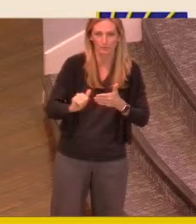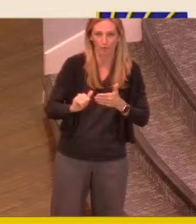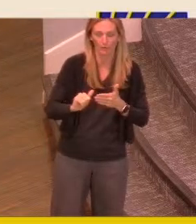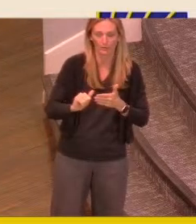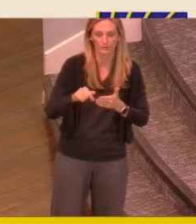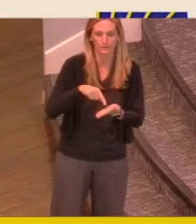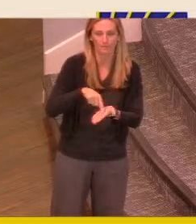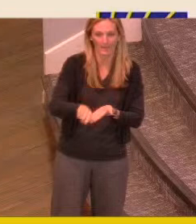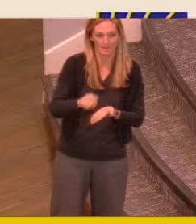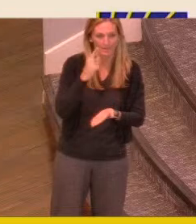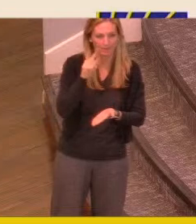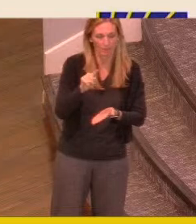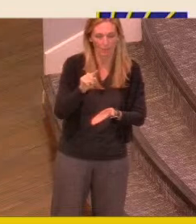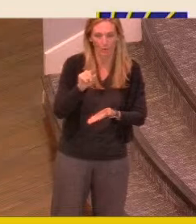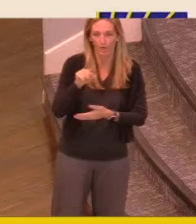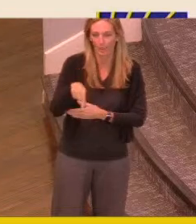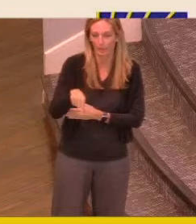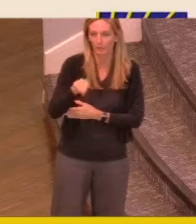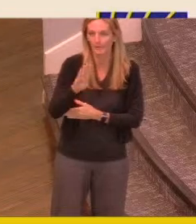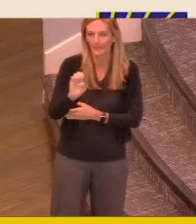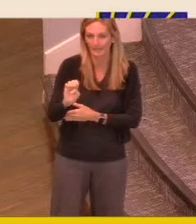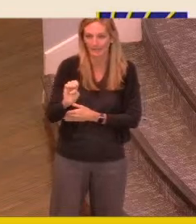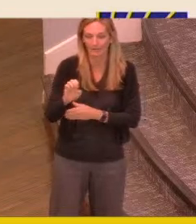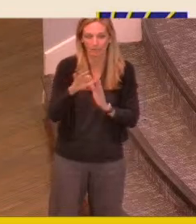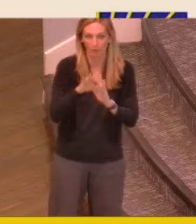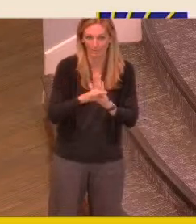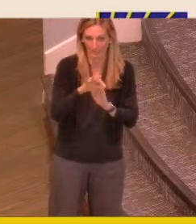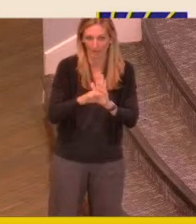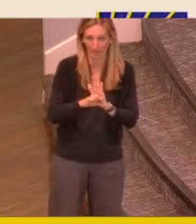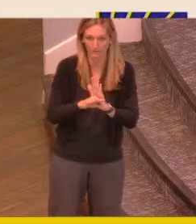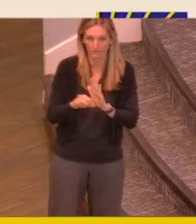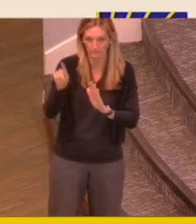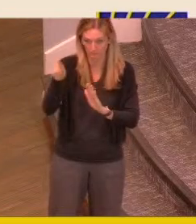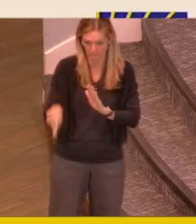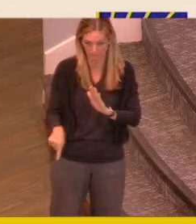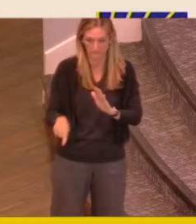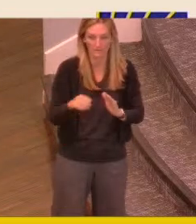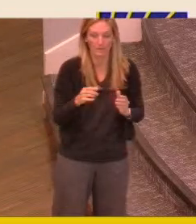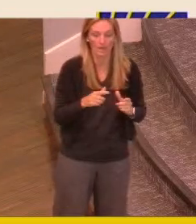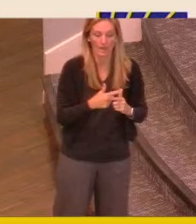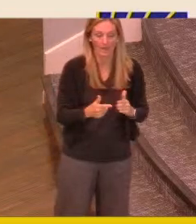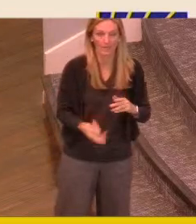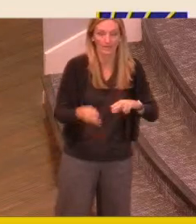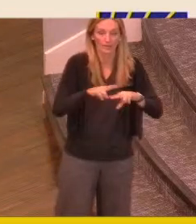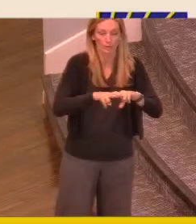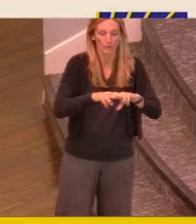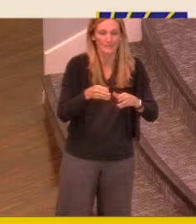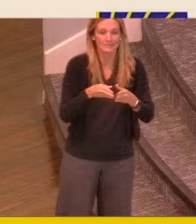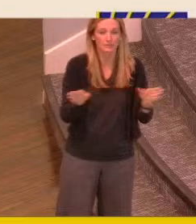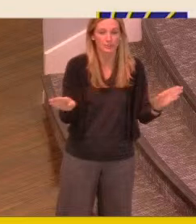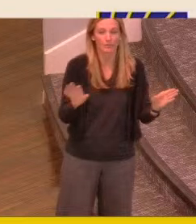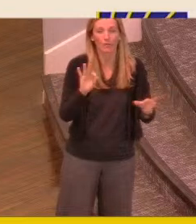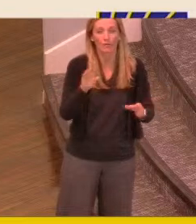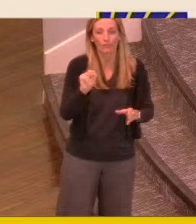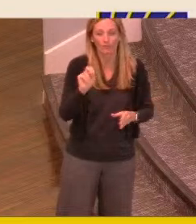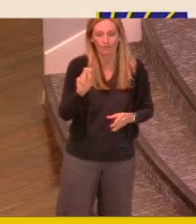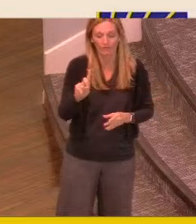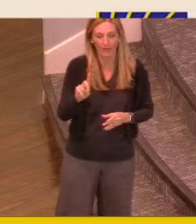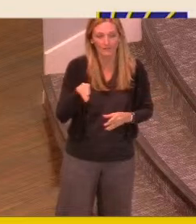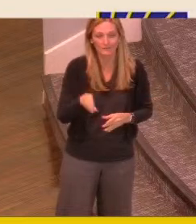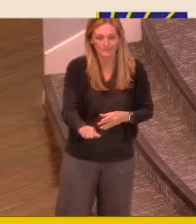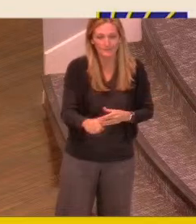that are covered in the QBE formula. And then also increase the estimated general fund expenditures by $4.6